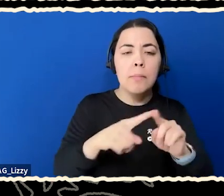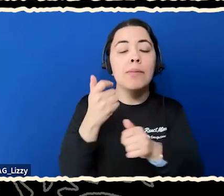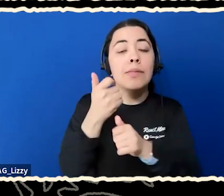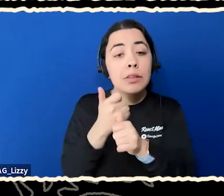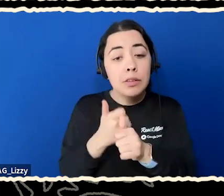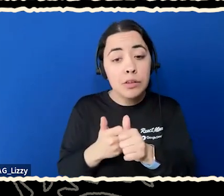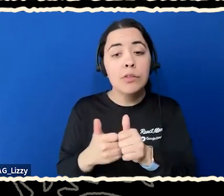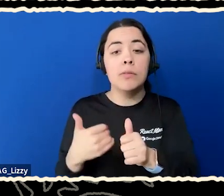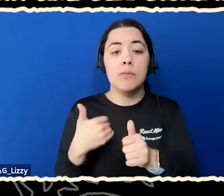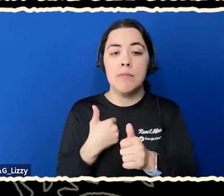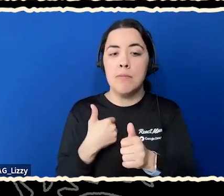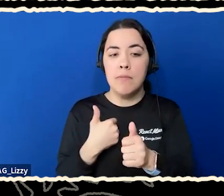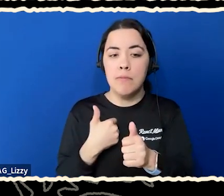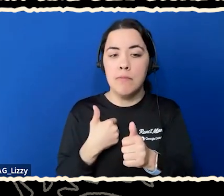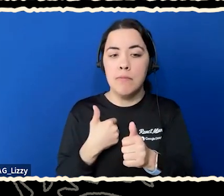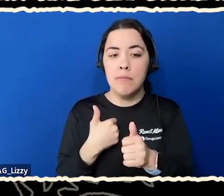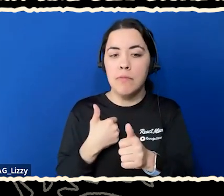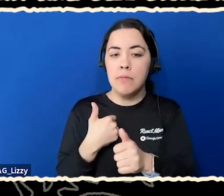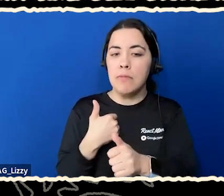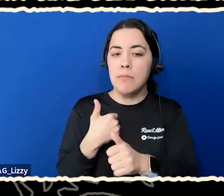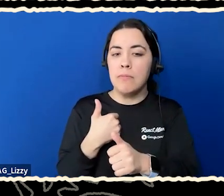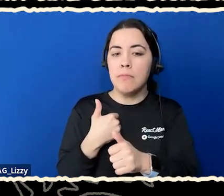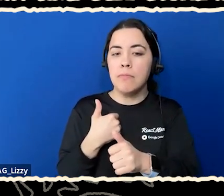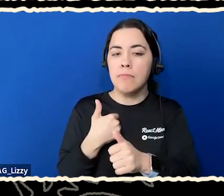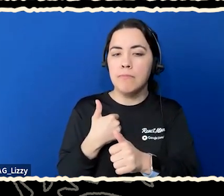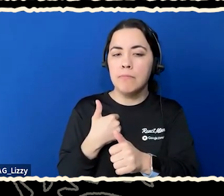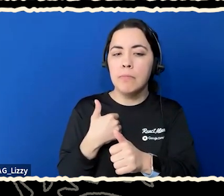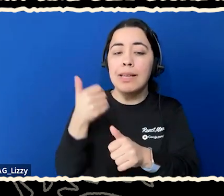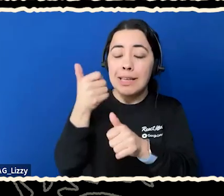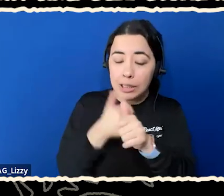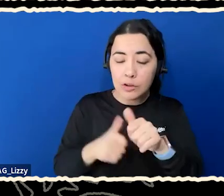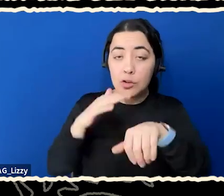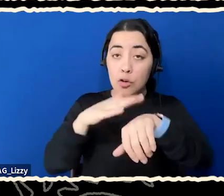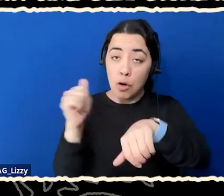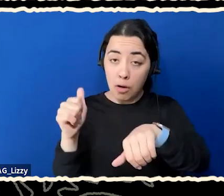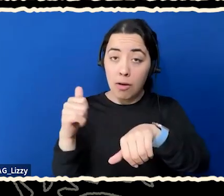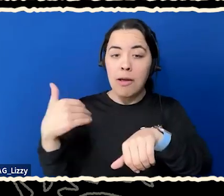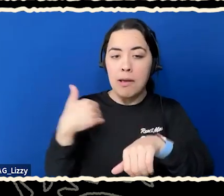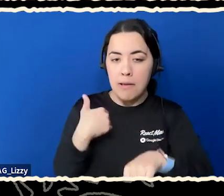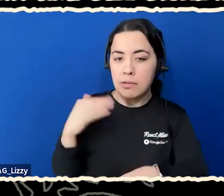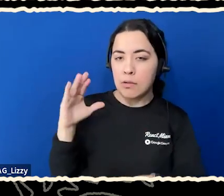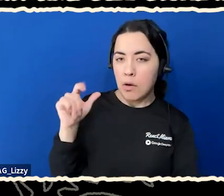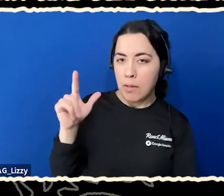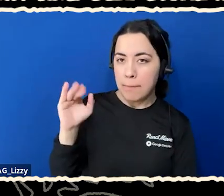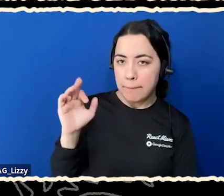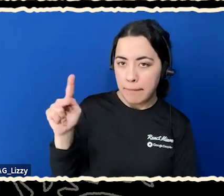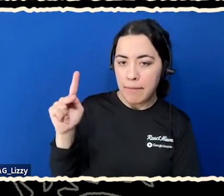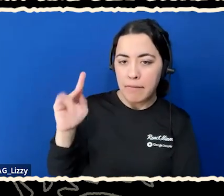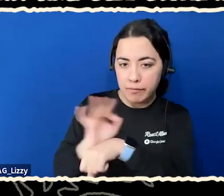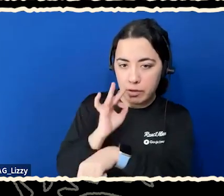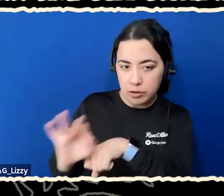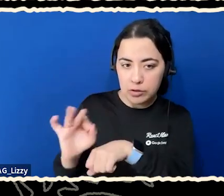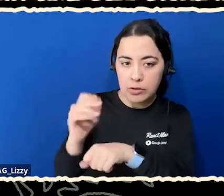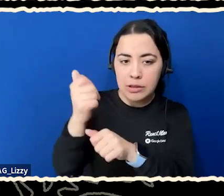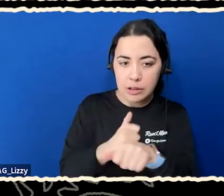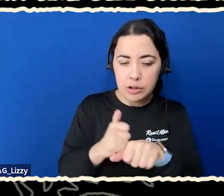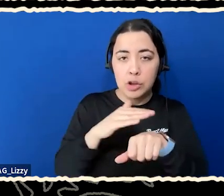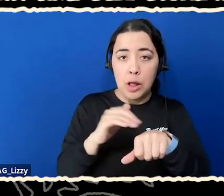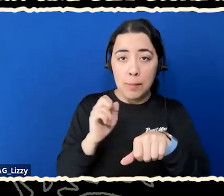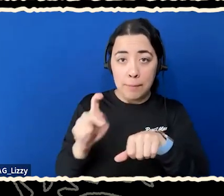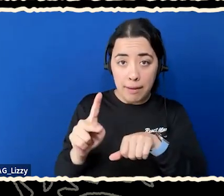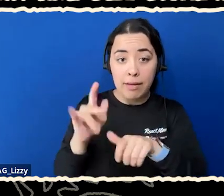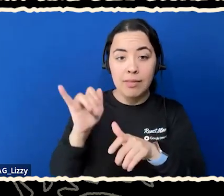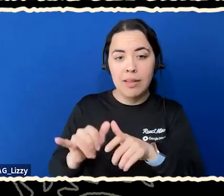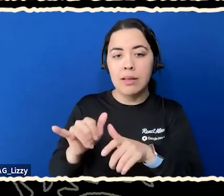a callback function, and each callback is an allocation. And these functions are usually also a bit slower than just having